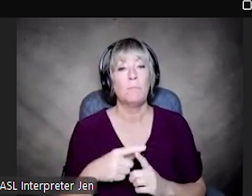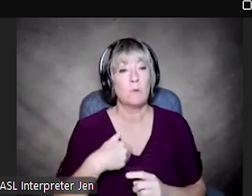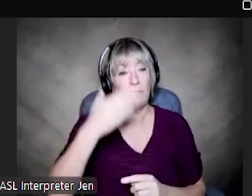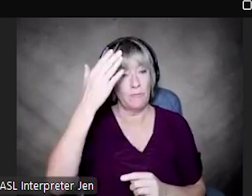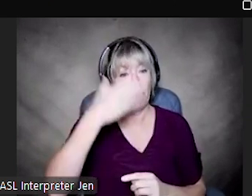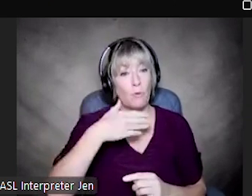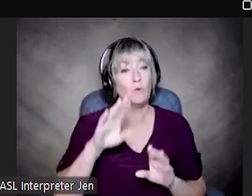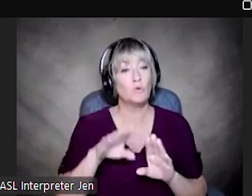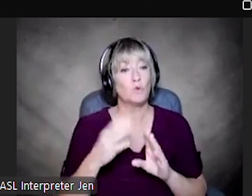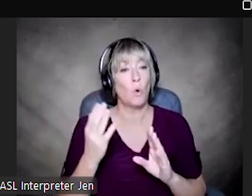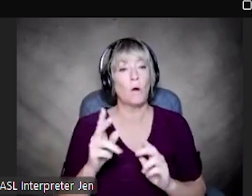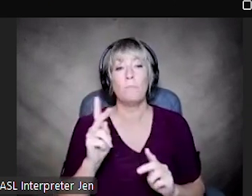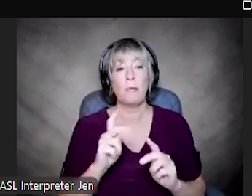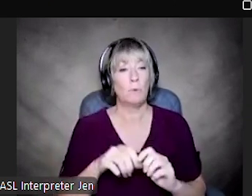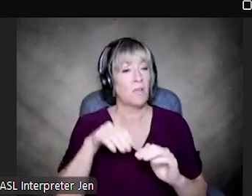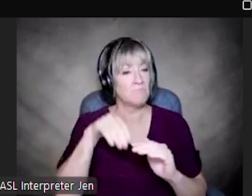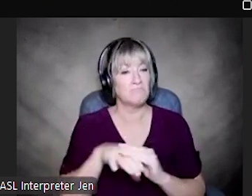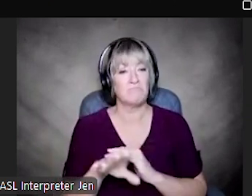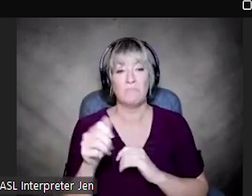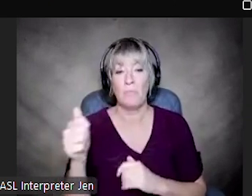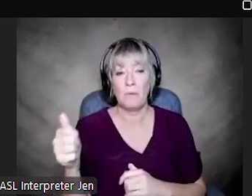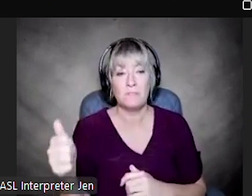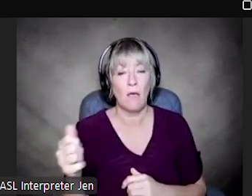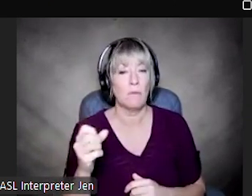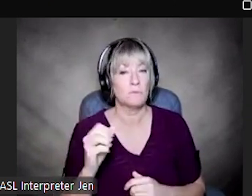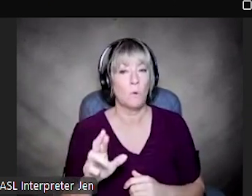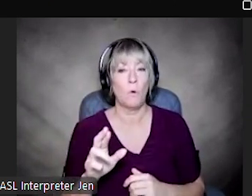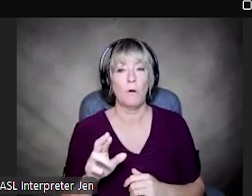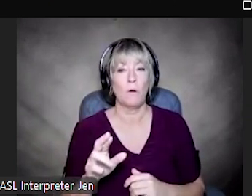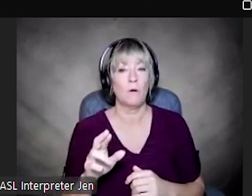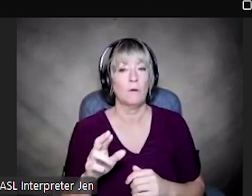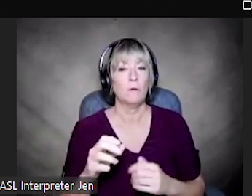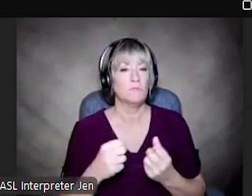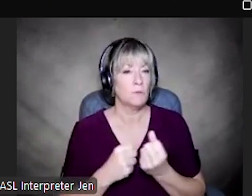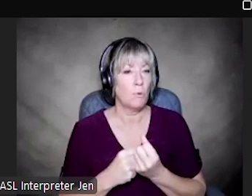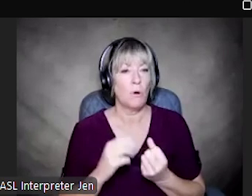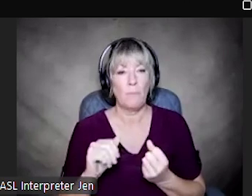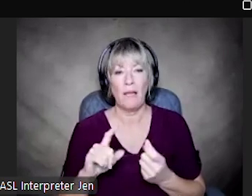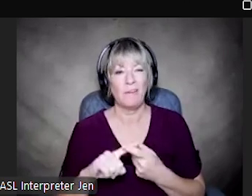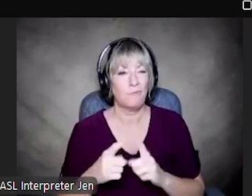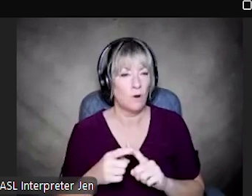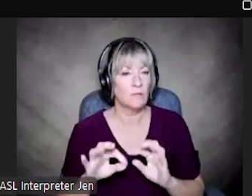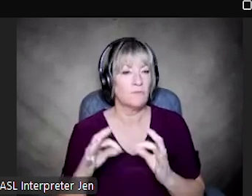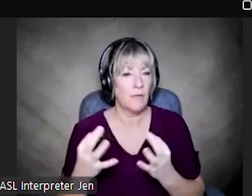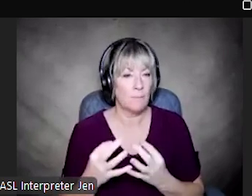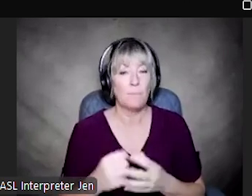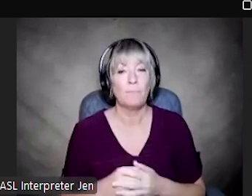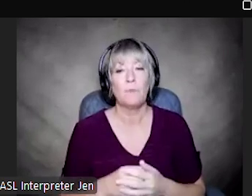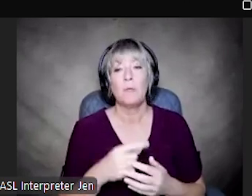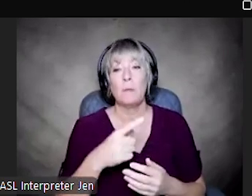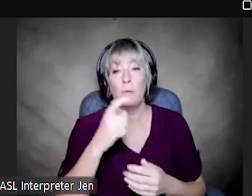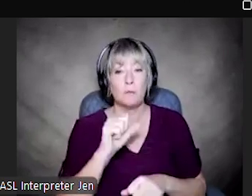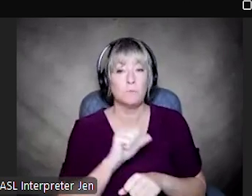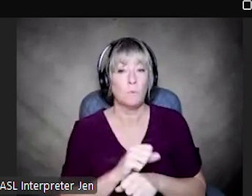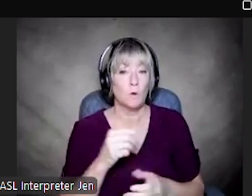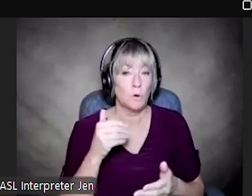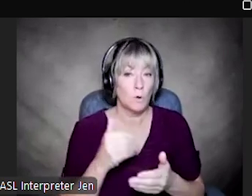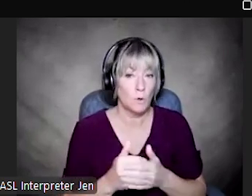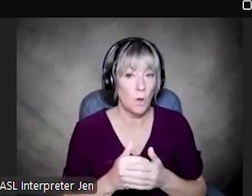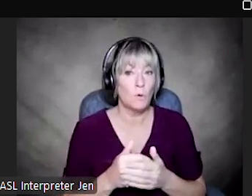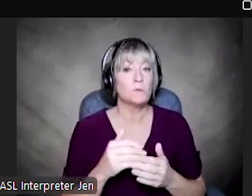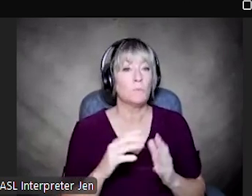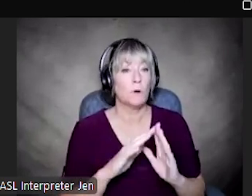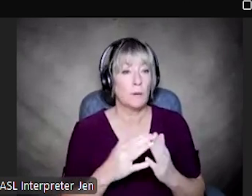entrance where individuals can come in on their own or being supported by a loved one. Because we work closely and we're considered a